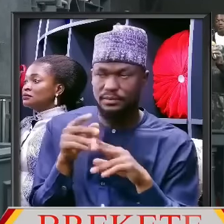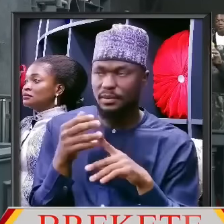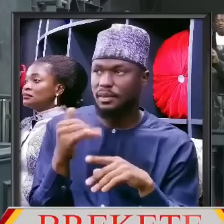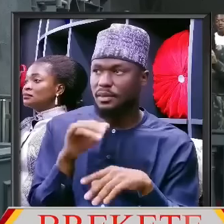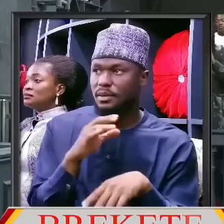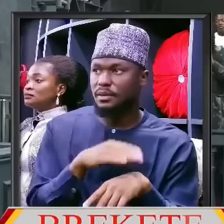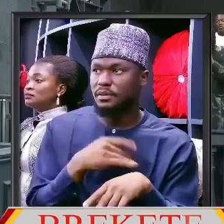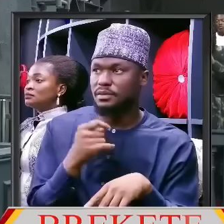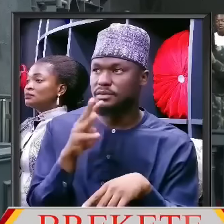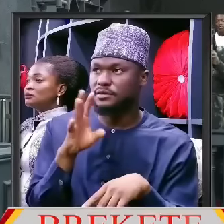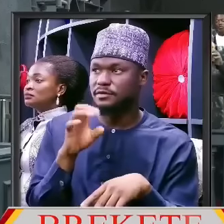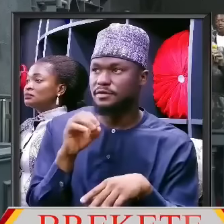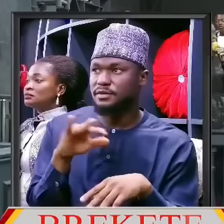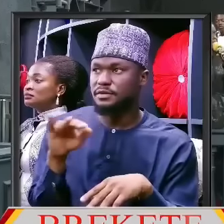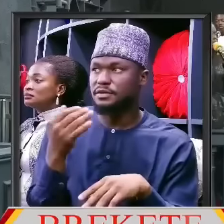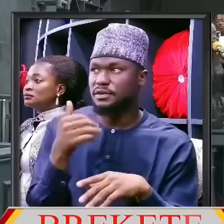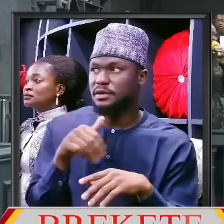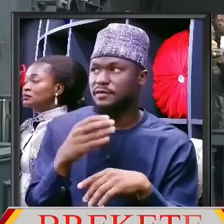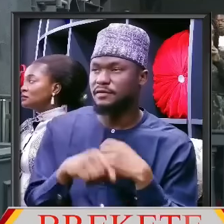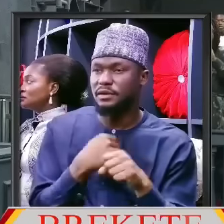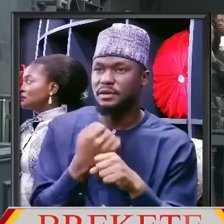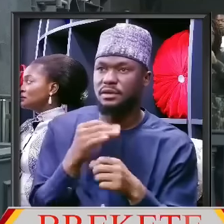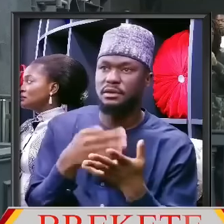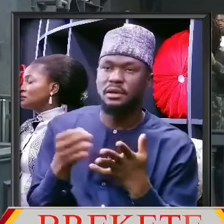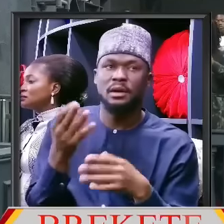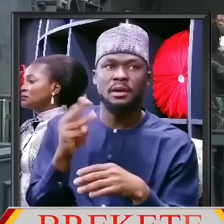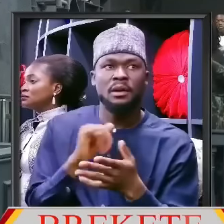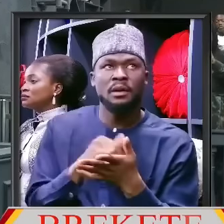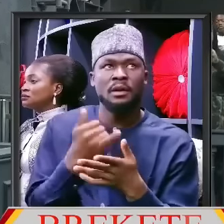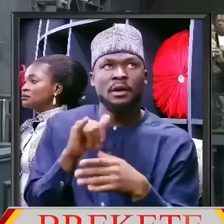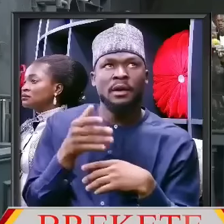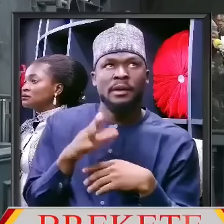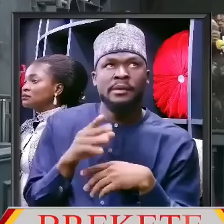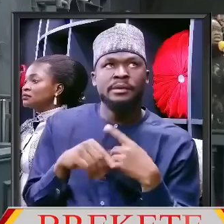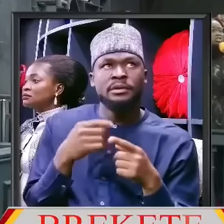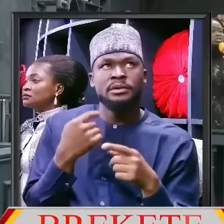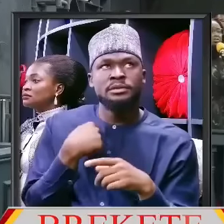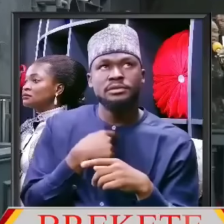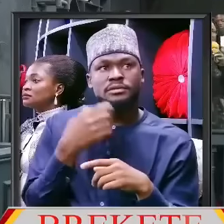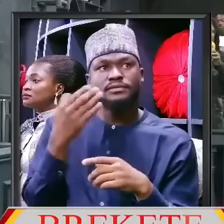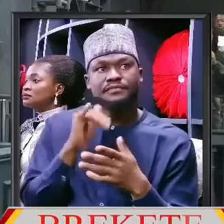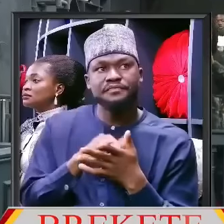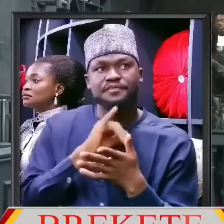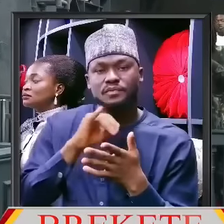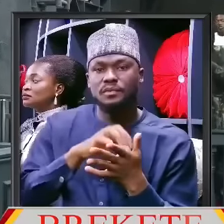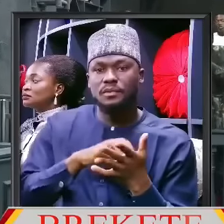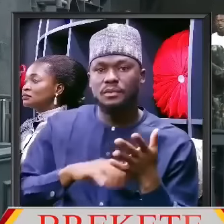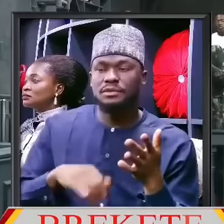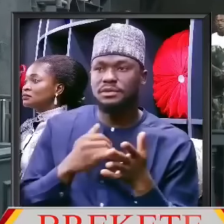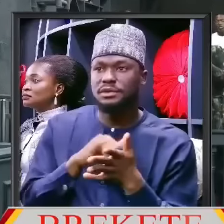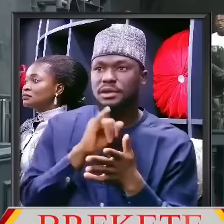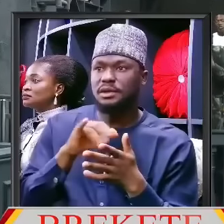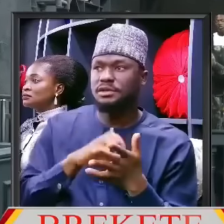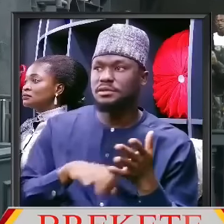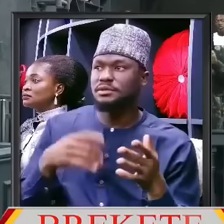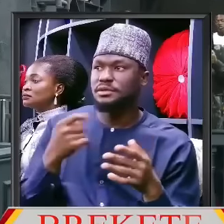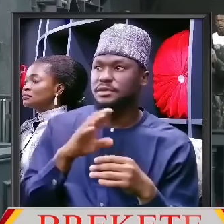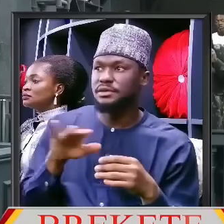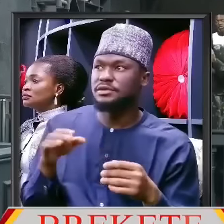where they remain because every year they go, they fail them, they go say they don't fail, make them go. We don't know some elimination. Now then they eliminate the